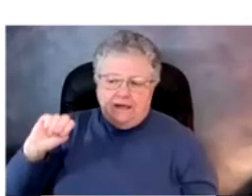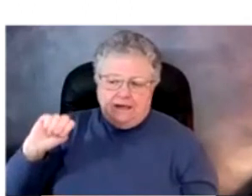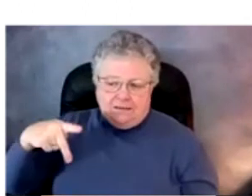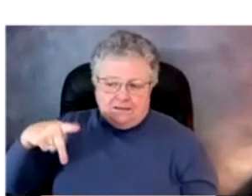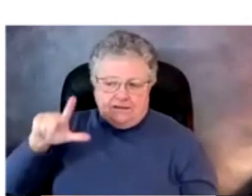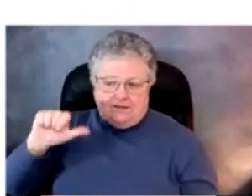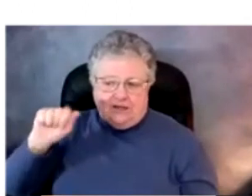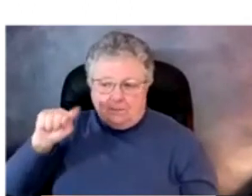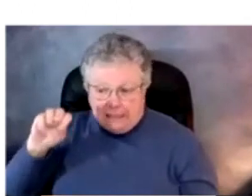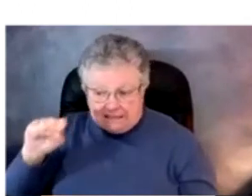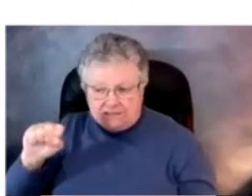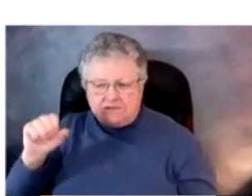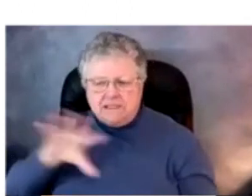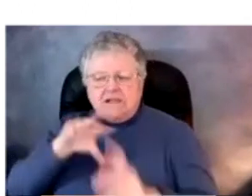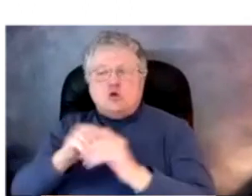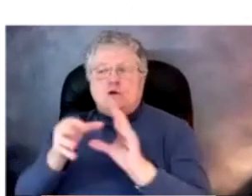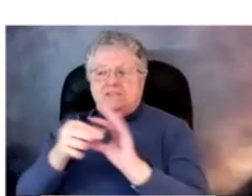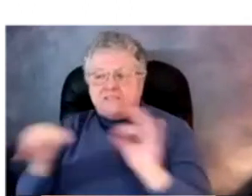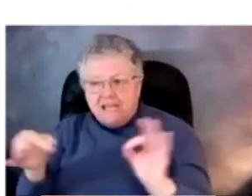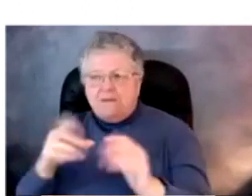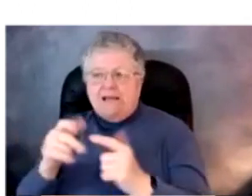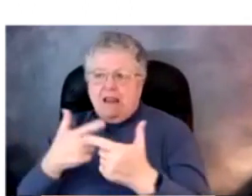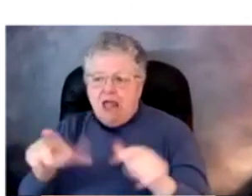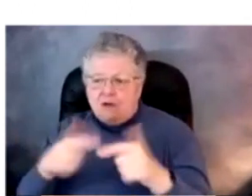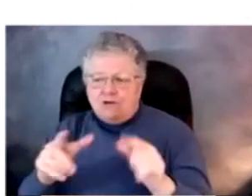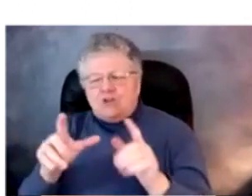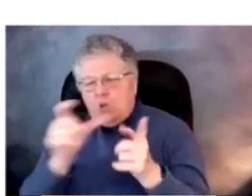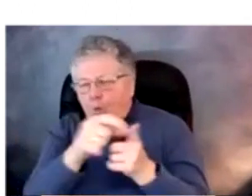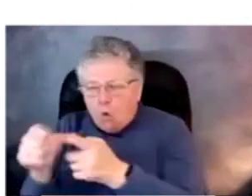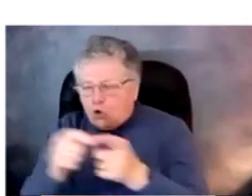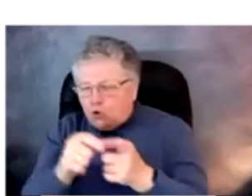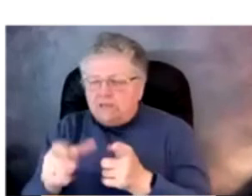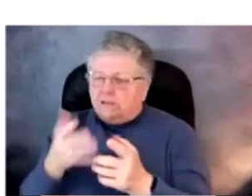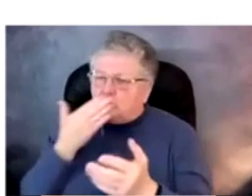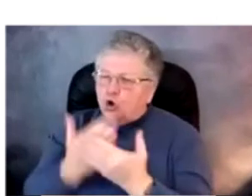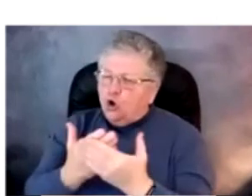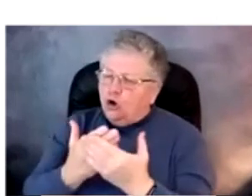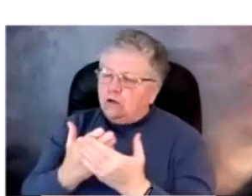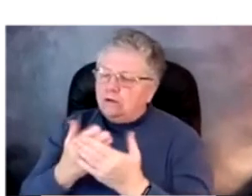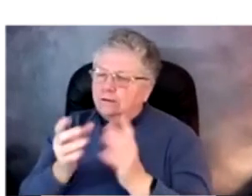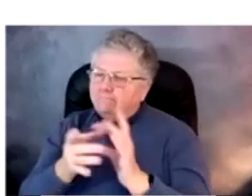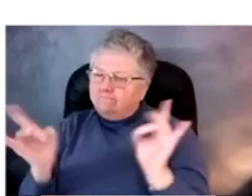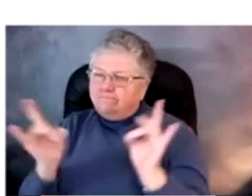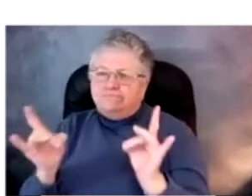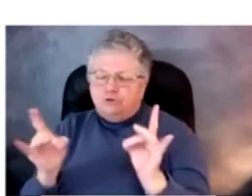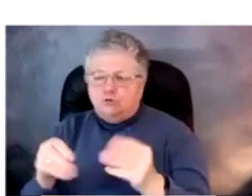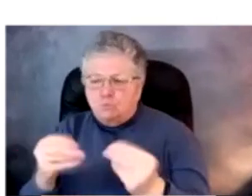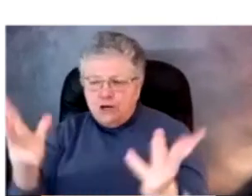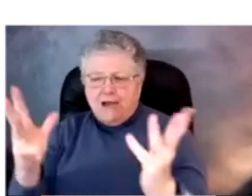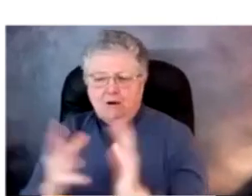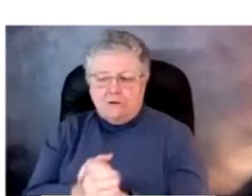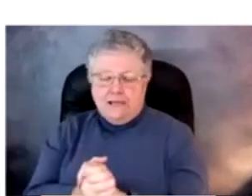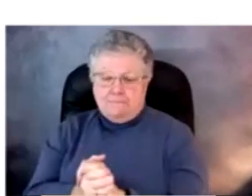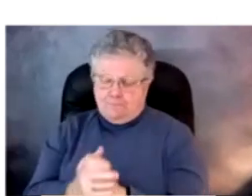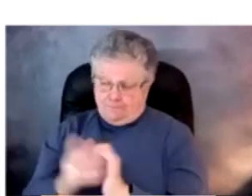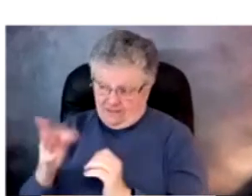and language that we also really encourage folks to use if they find any of the language appealing